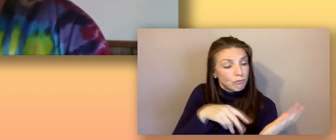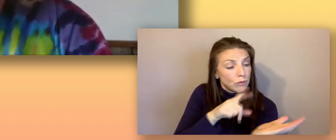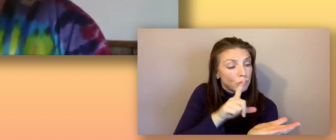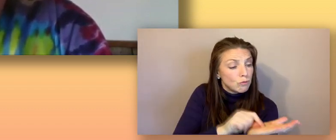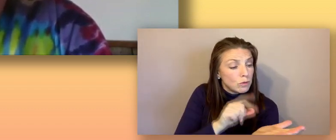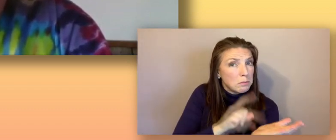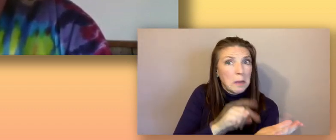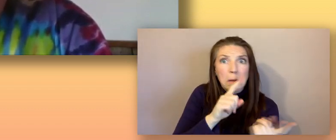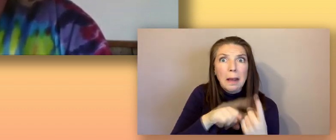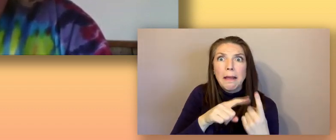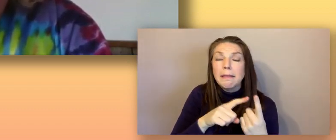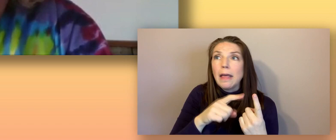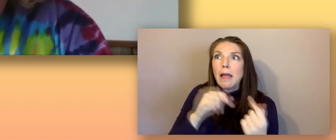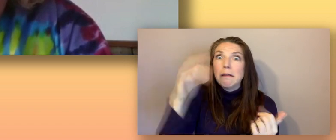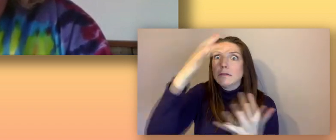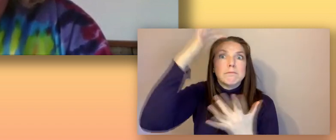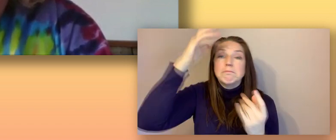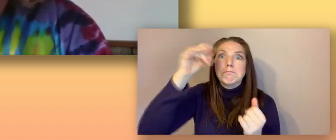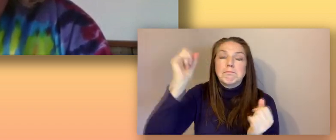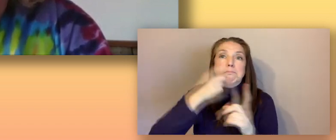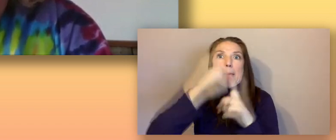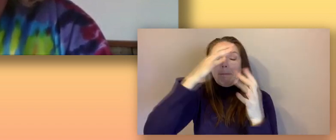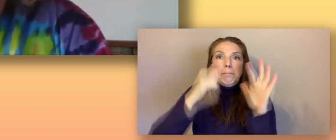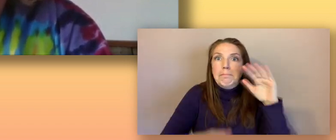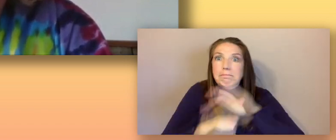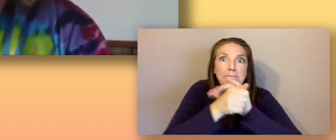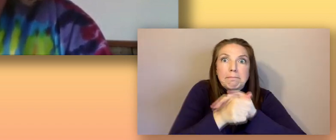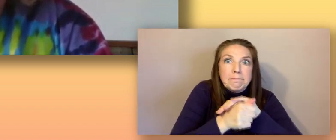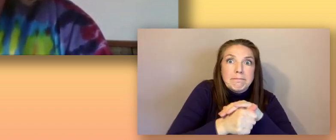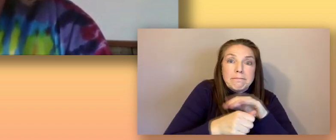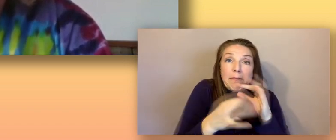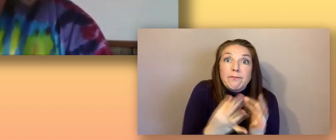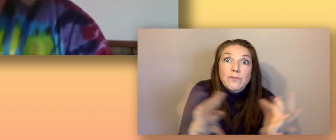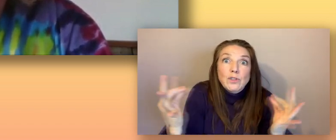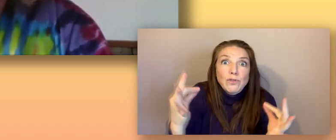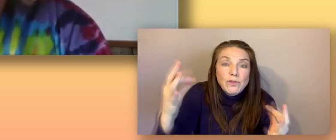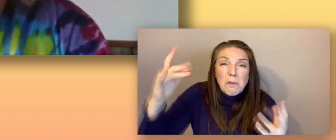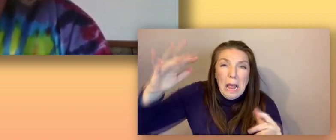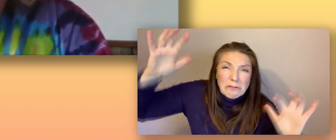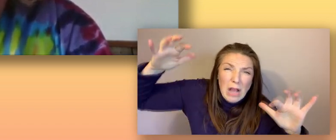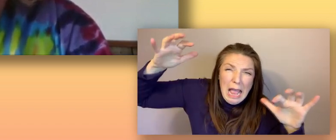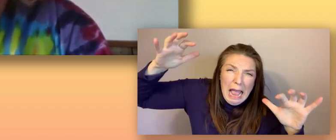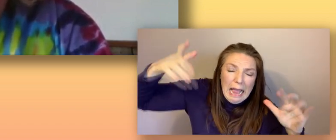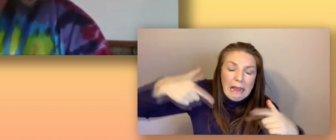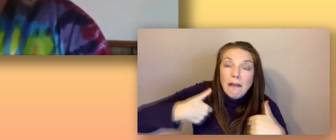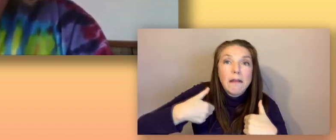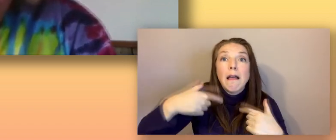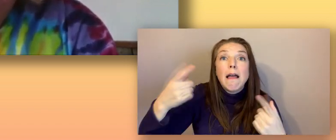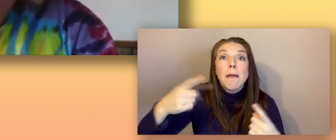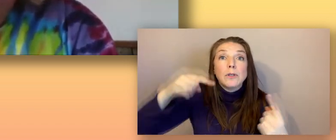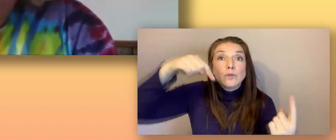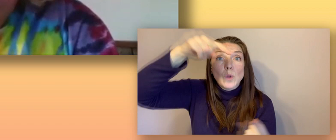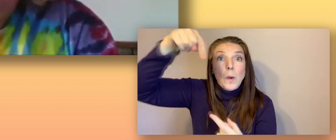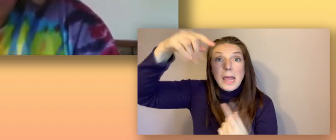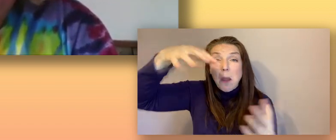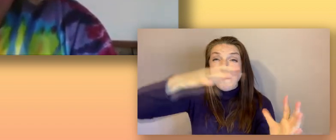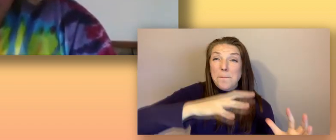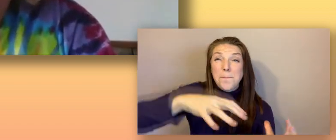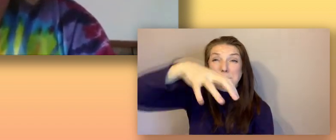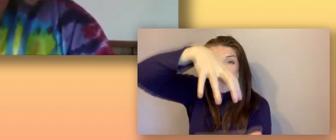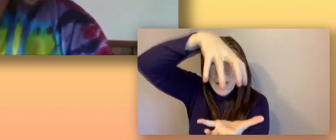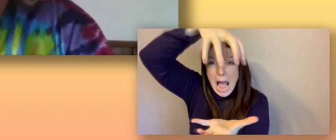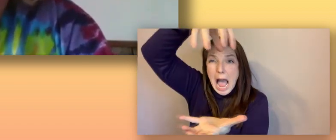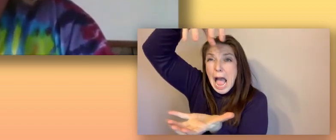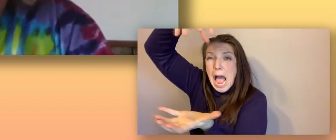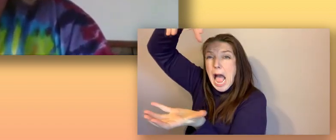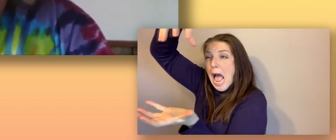was underneath furniture and it was raining on me. The tornado had picked up the house and slammed it